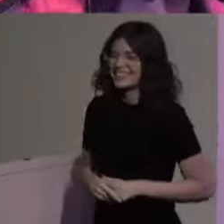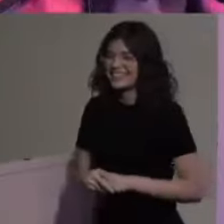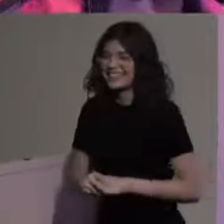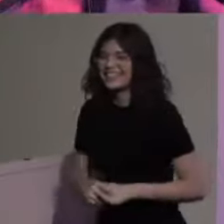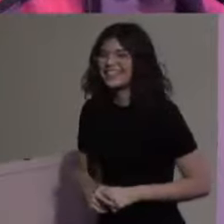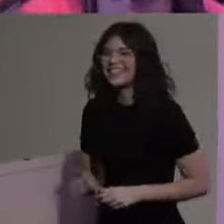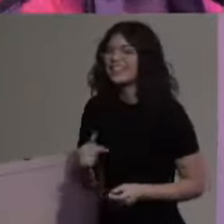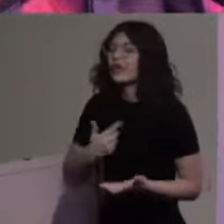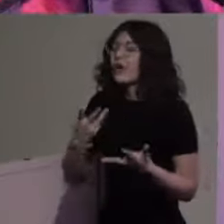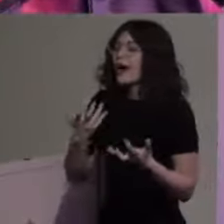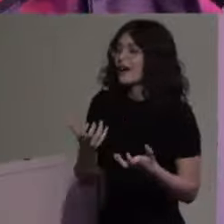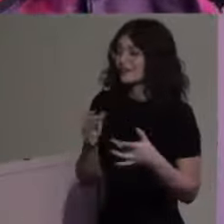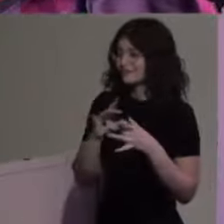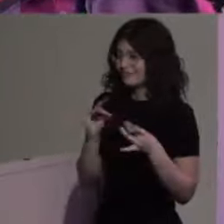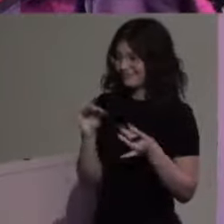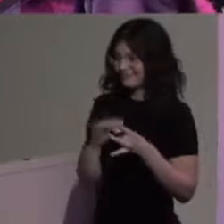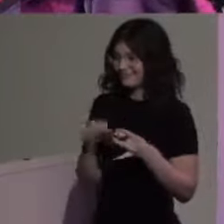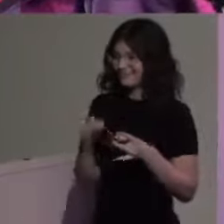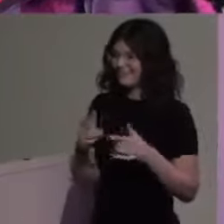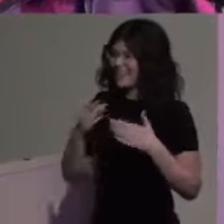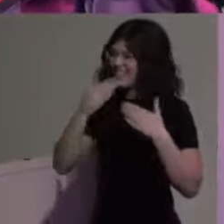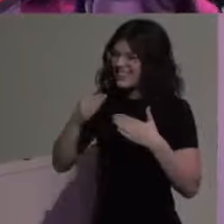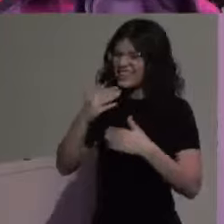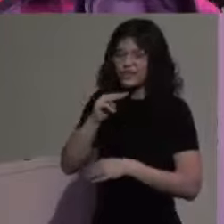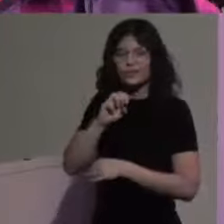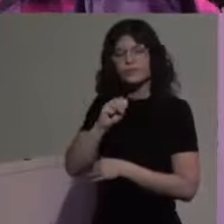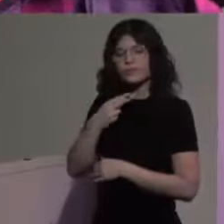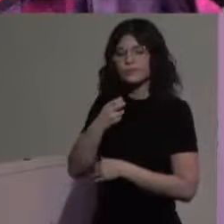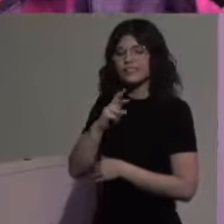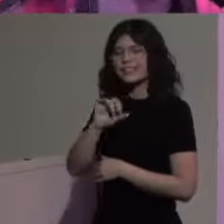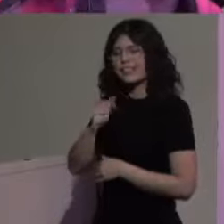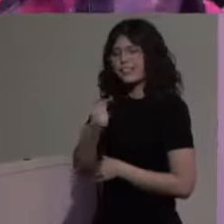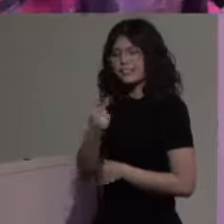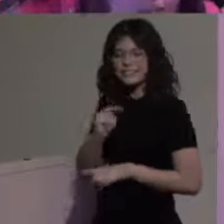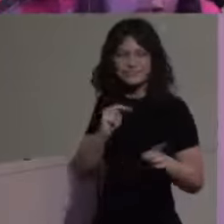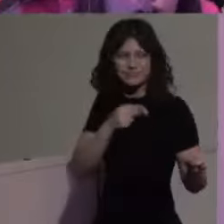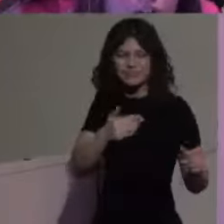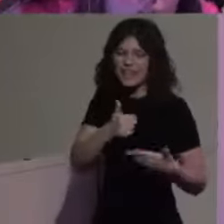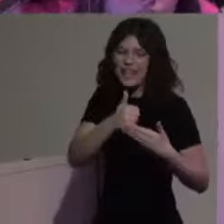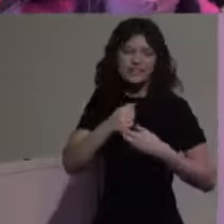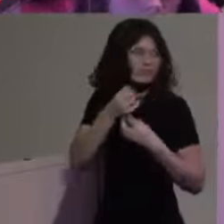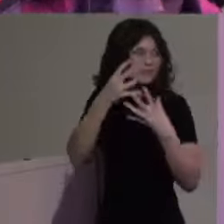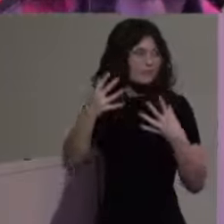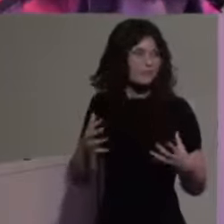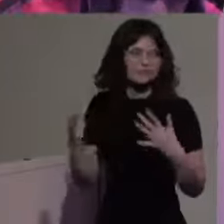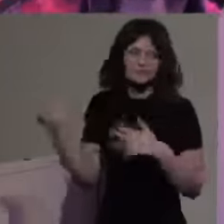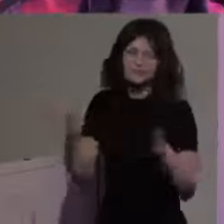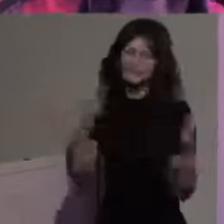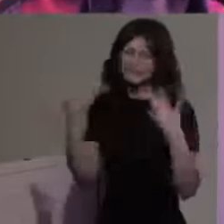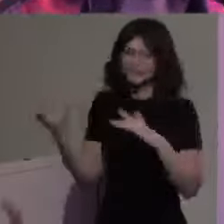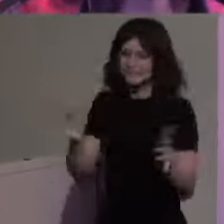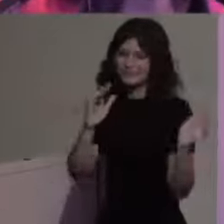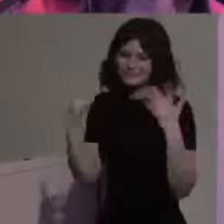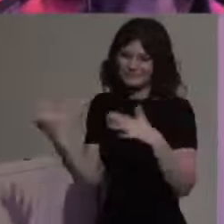I would just want to say a big thank you to Miss Harrison. She has helped us so much. We love her so nearly and